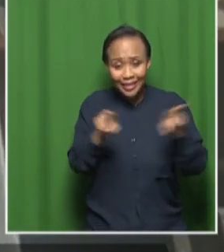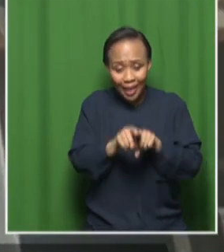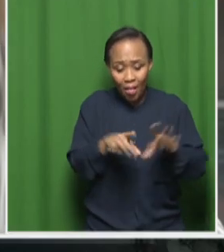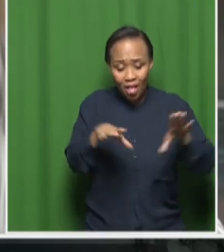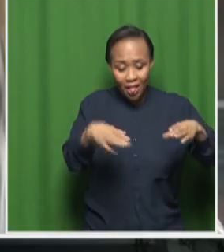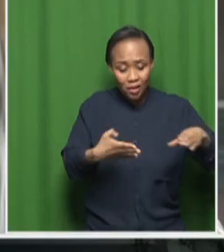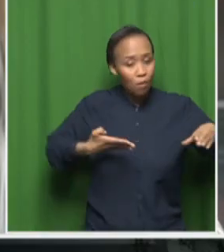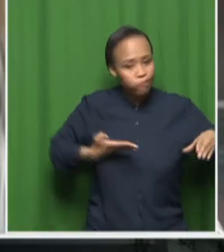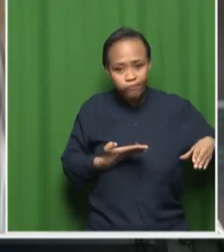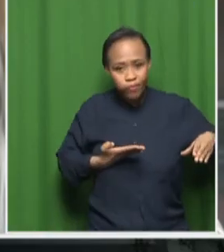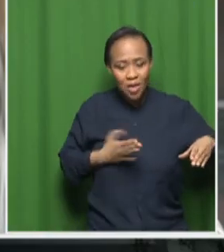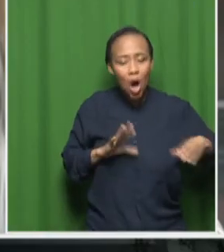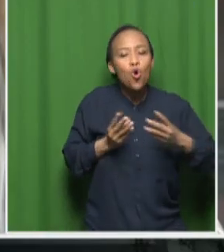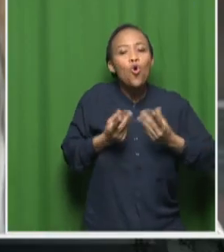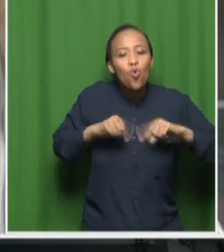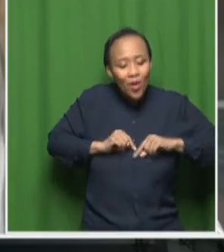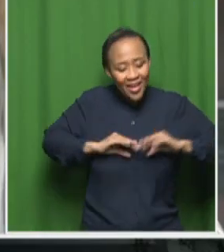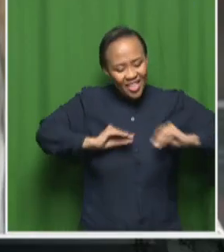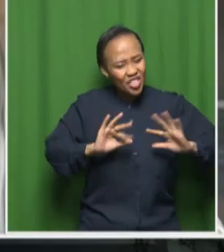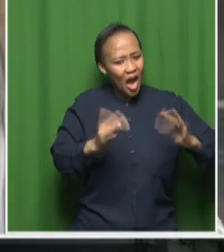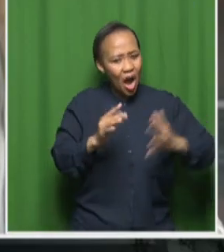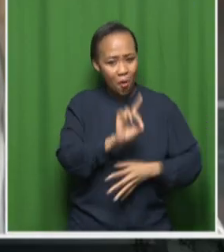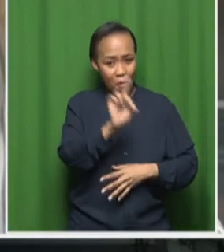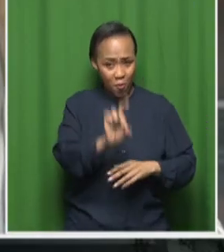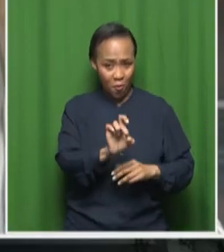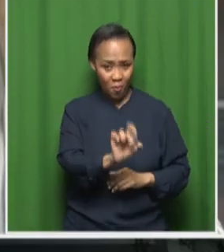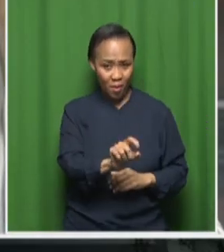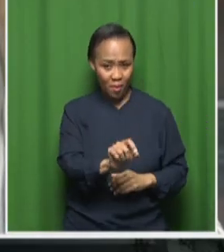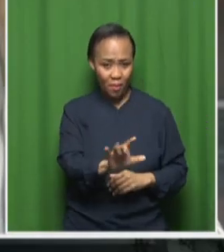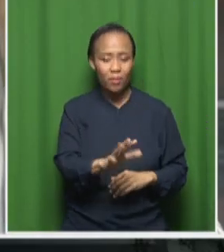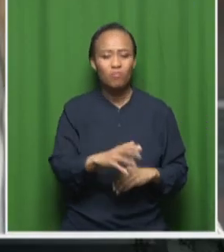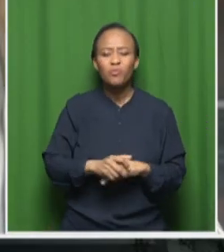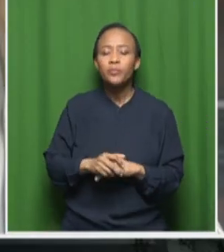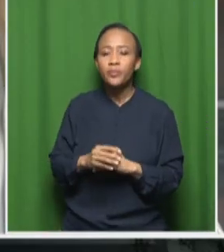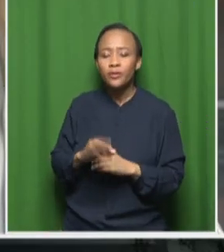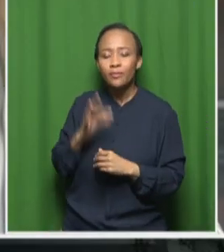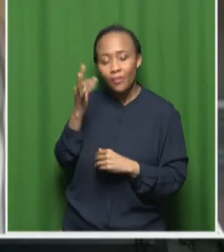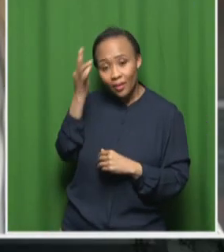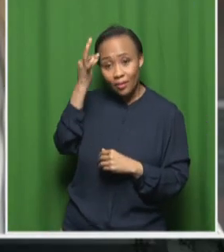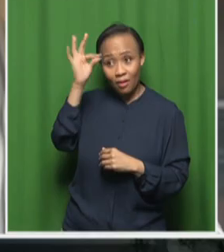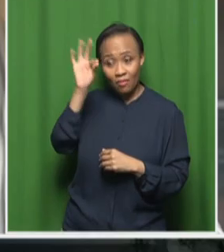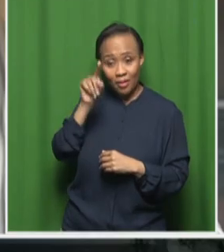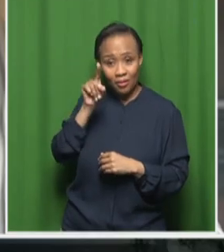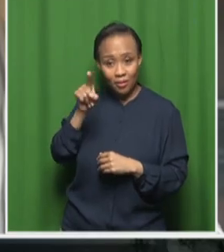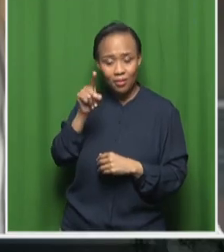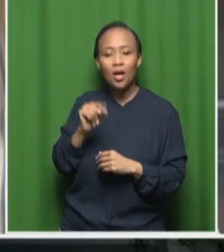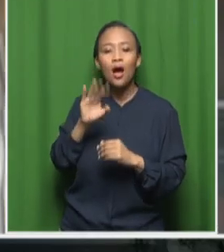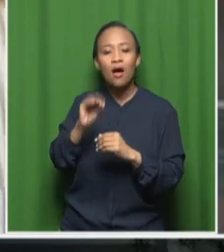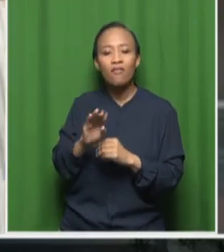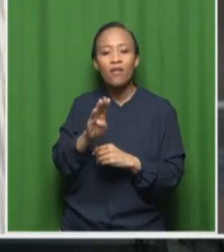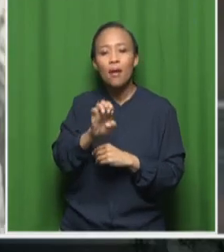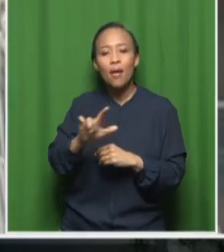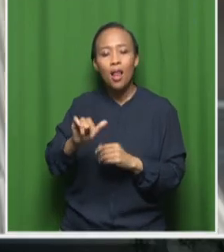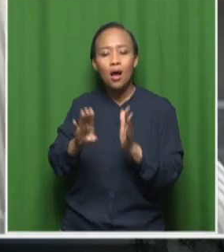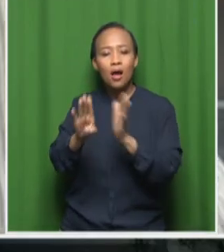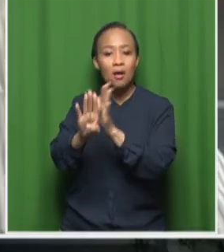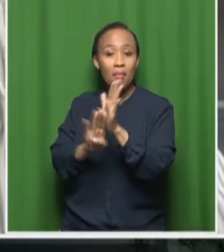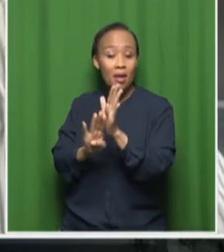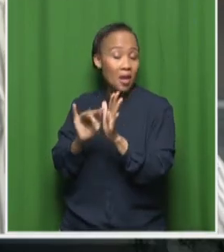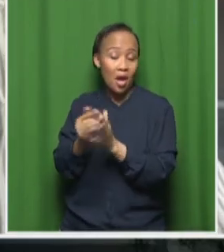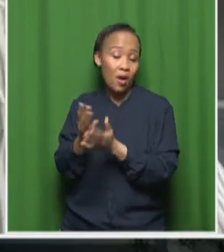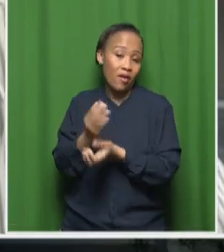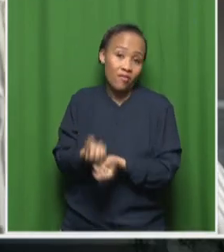And I suppose then the answer lies with the government, which through the Bella Bill has placed all the powers with the heads of department.